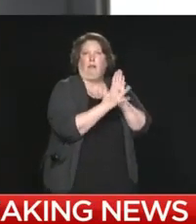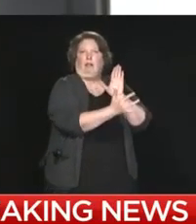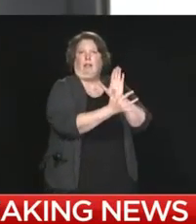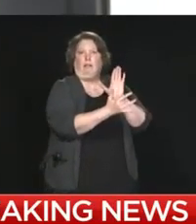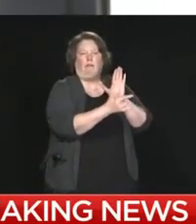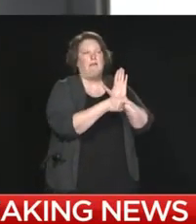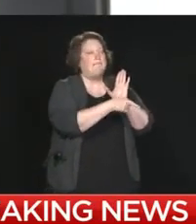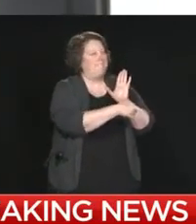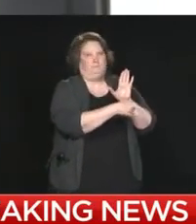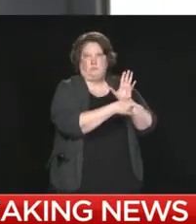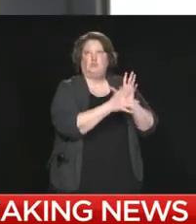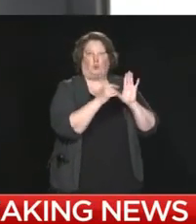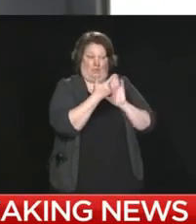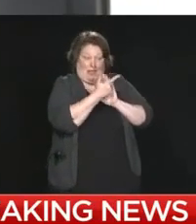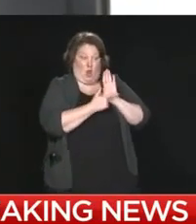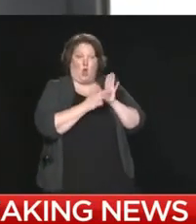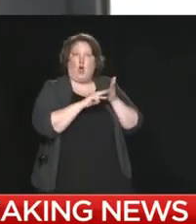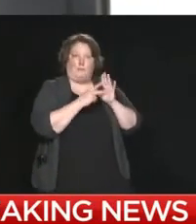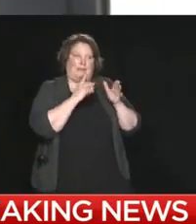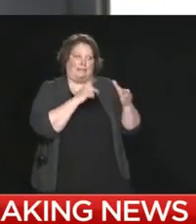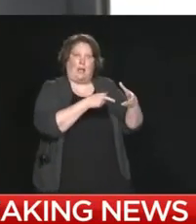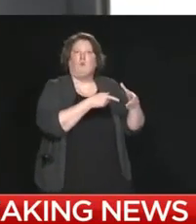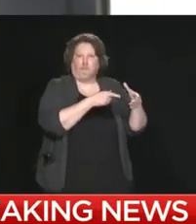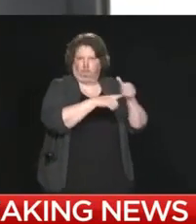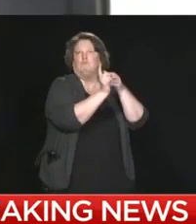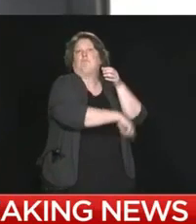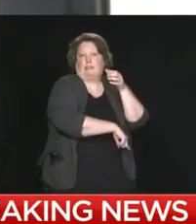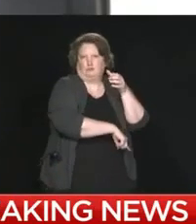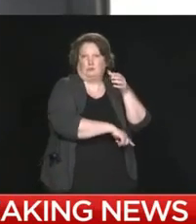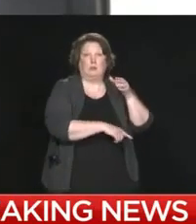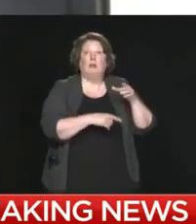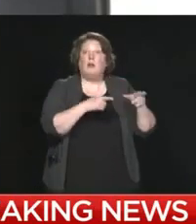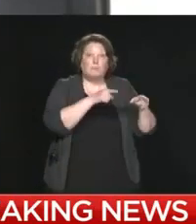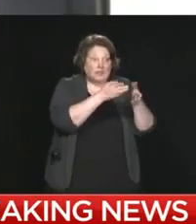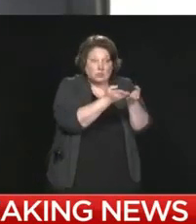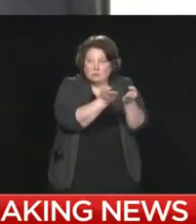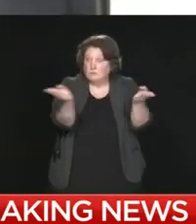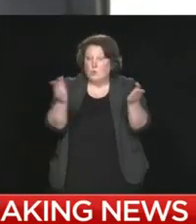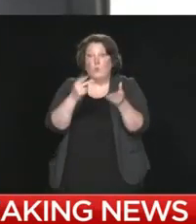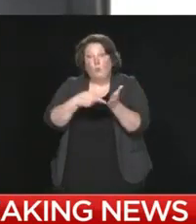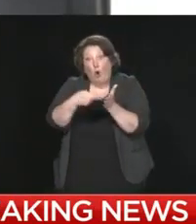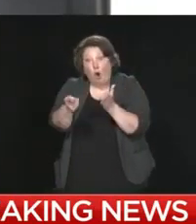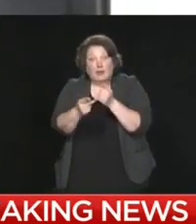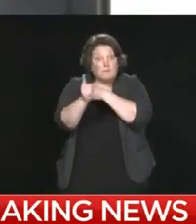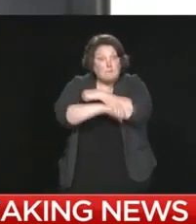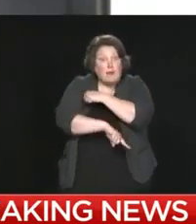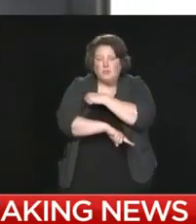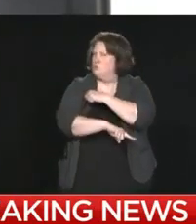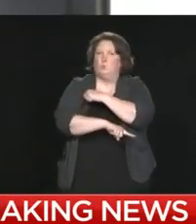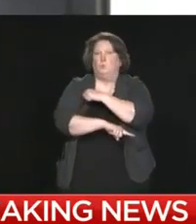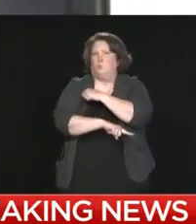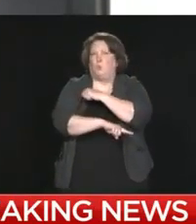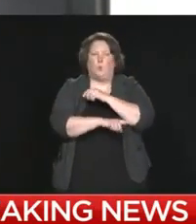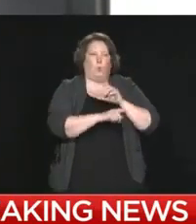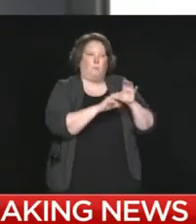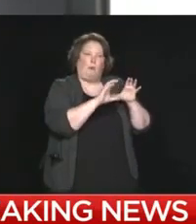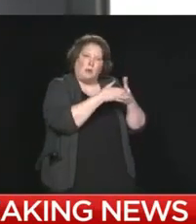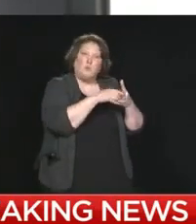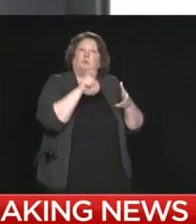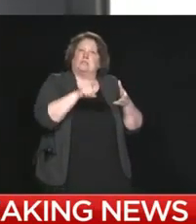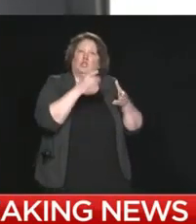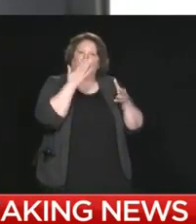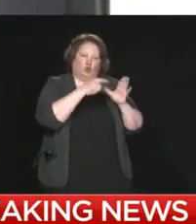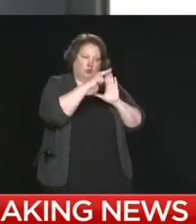penalizing people who make a mistake, who made a mistake, but we have to have a system that is